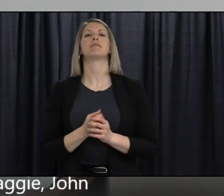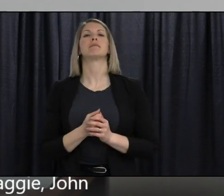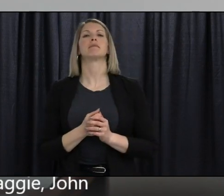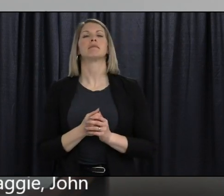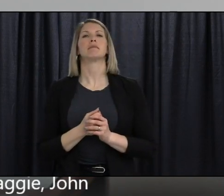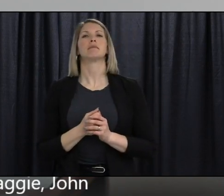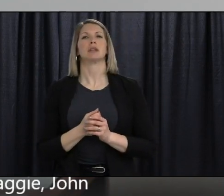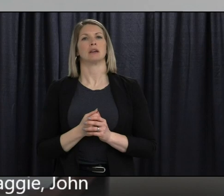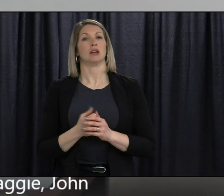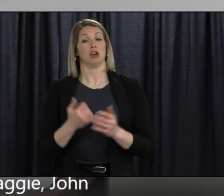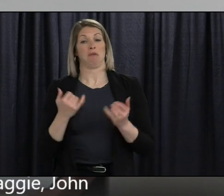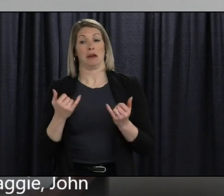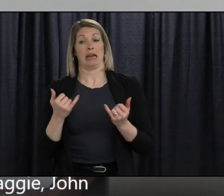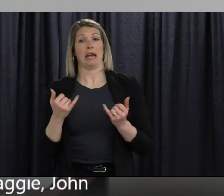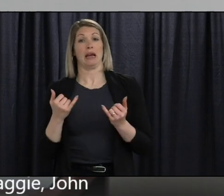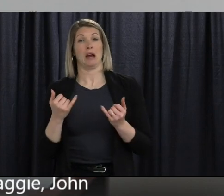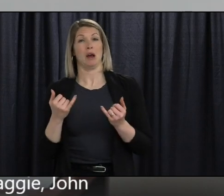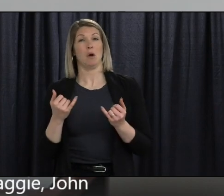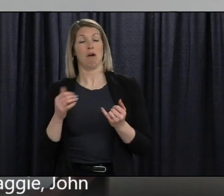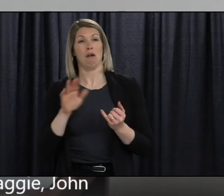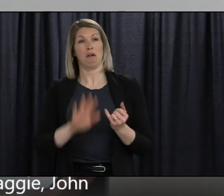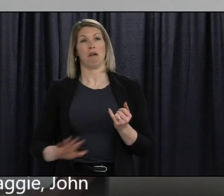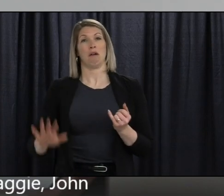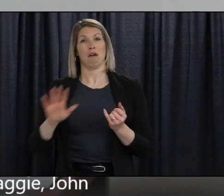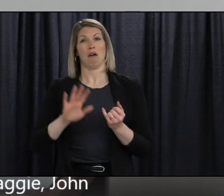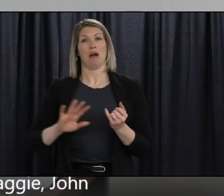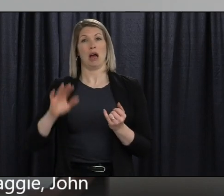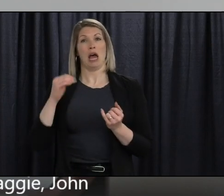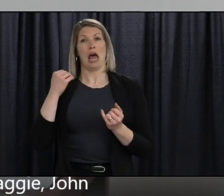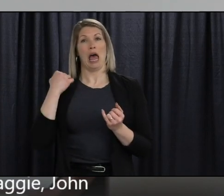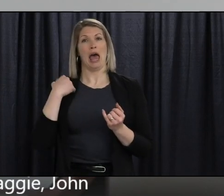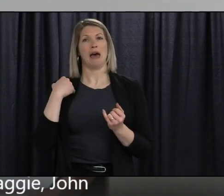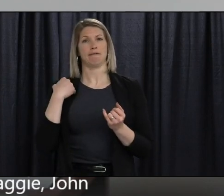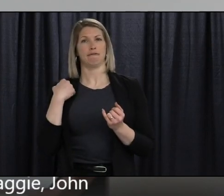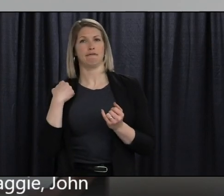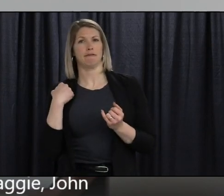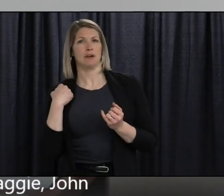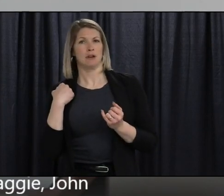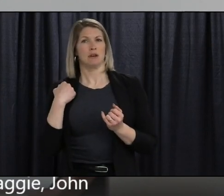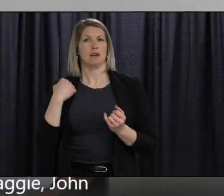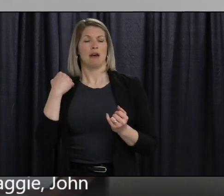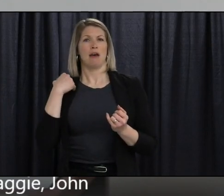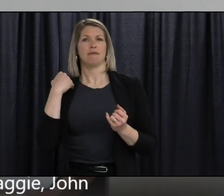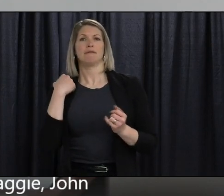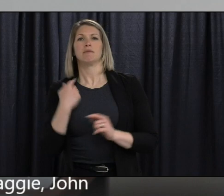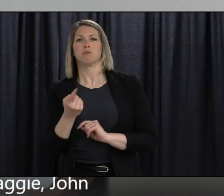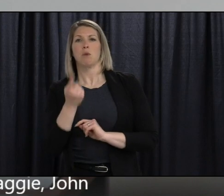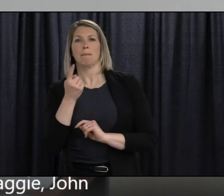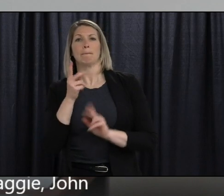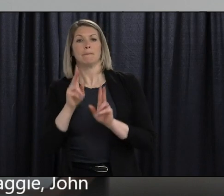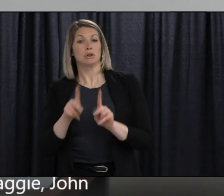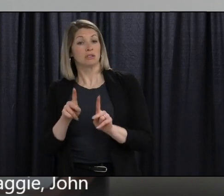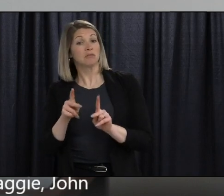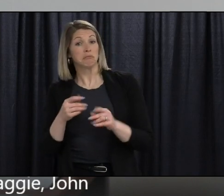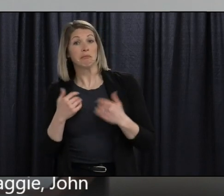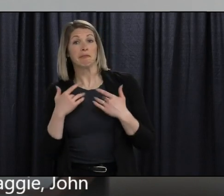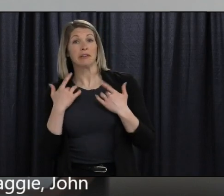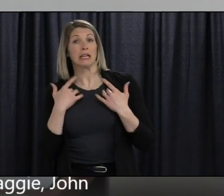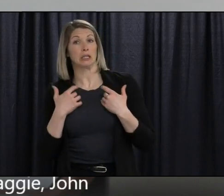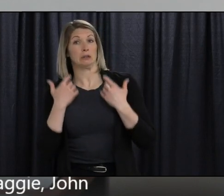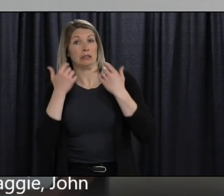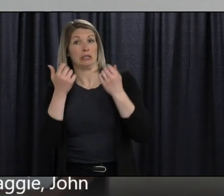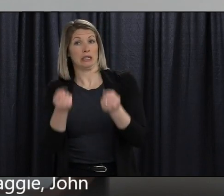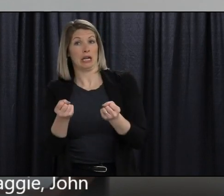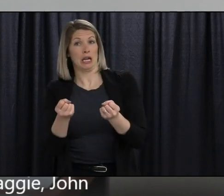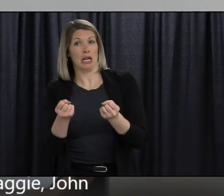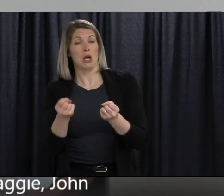hopefully, of the next 3 weeks, maybe 4, of getting the finished product into the Apple and Google stores. That is a little